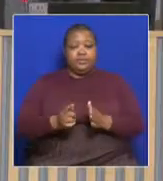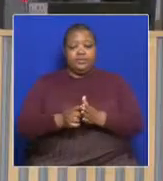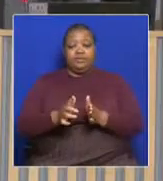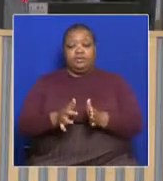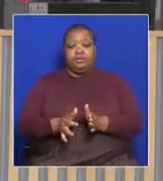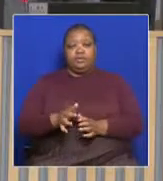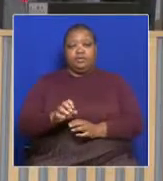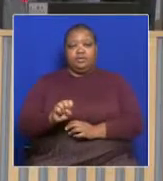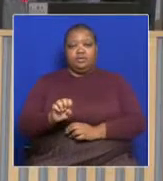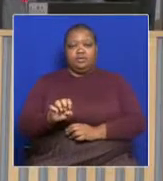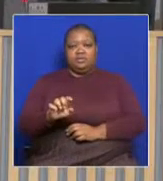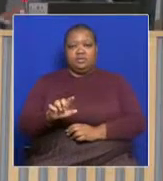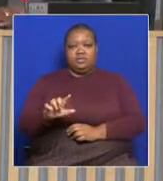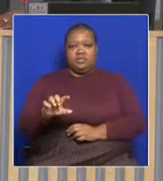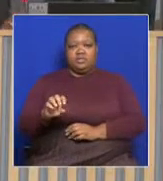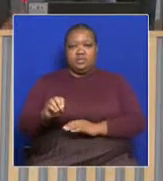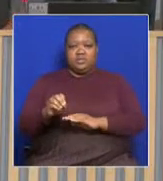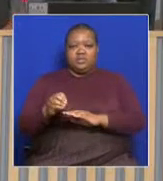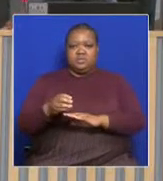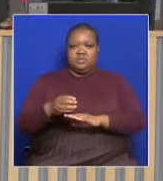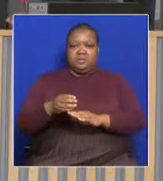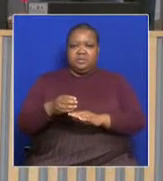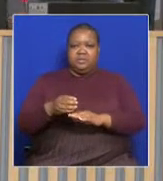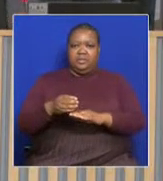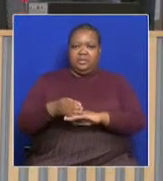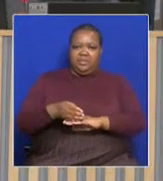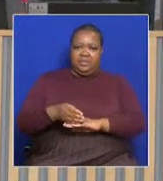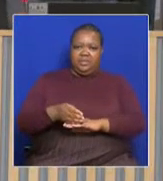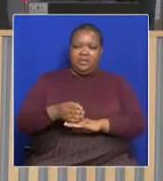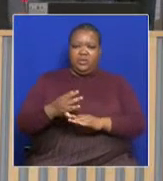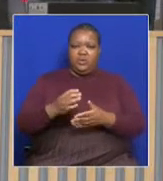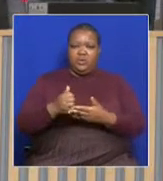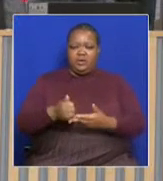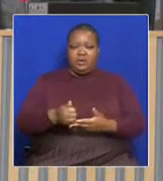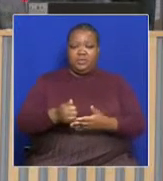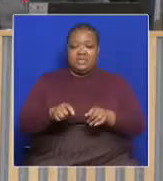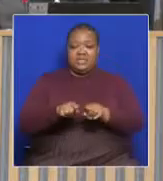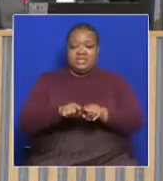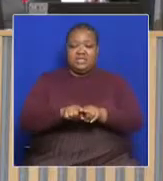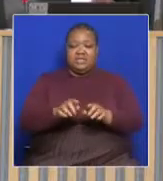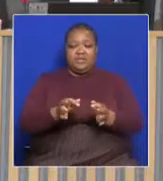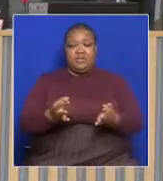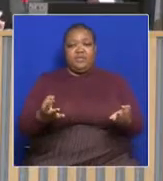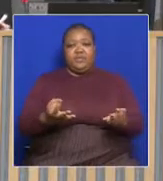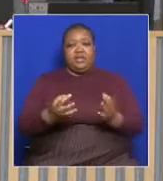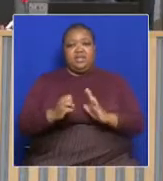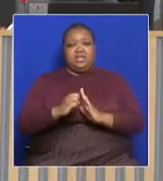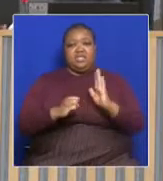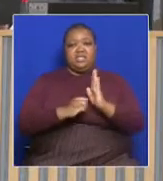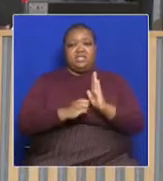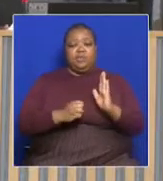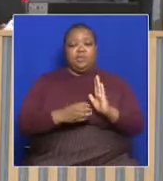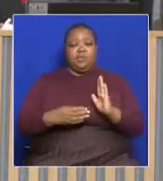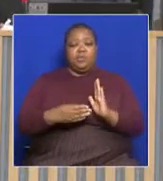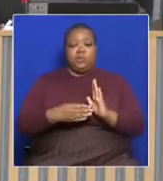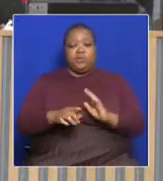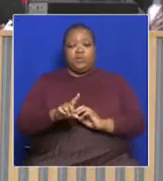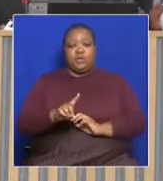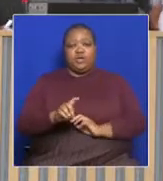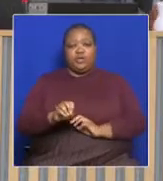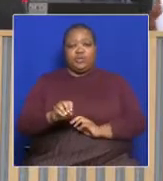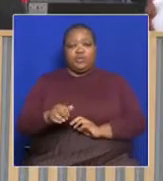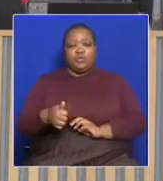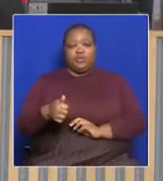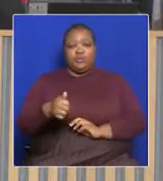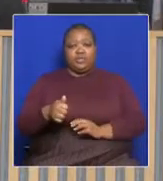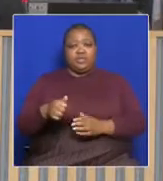you or helping you. The one in the same file where his statement is on 106, that's the one I was looking at.